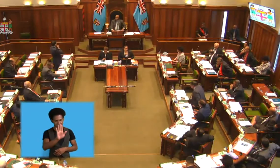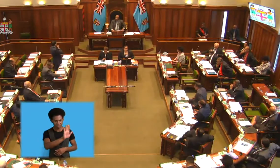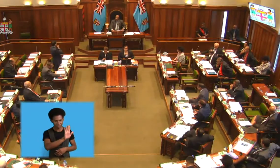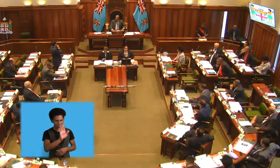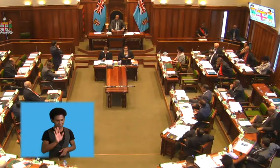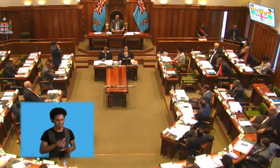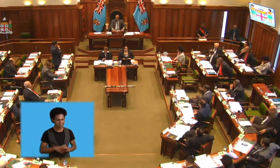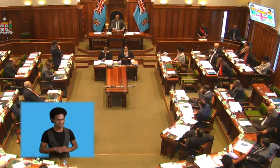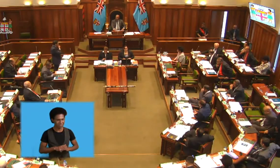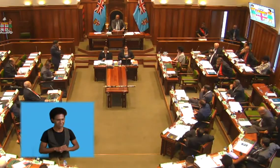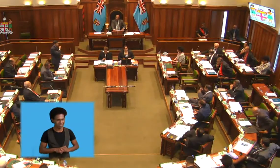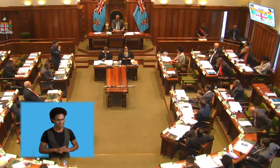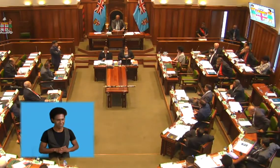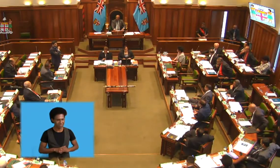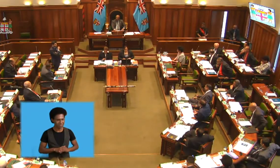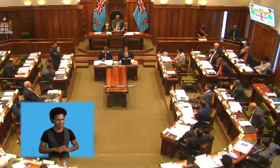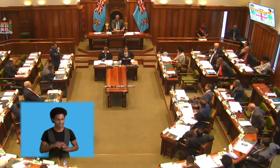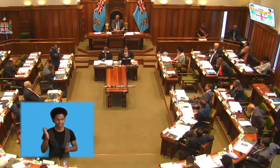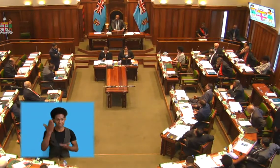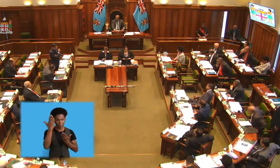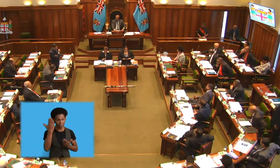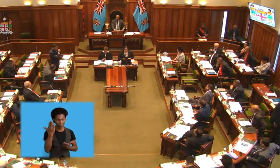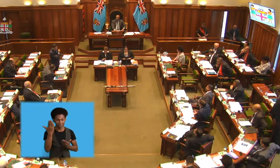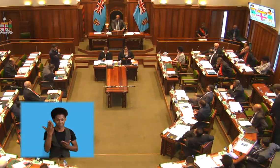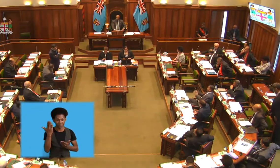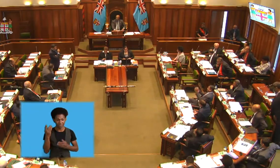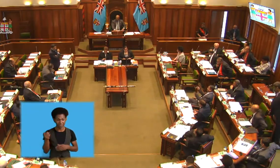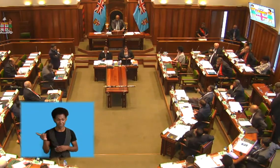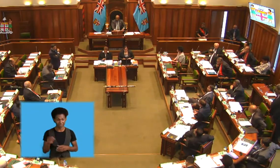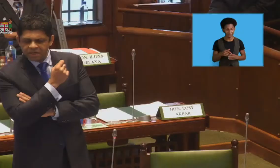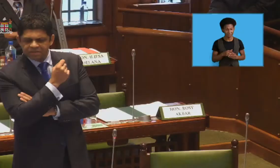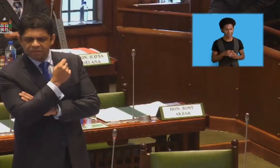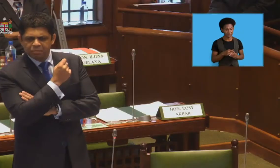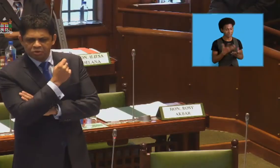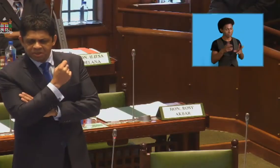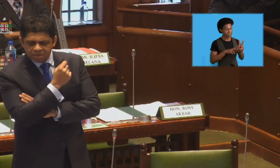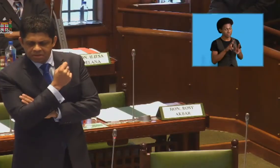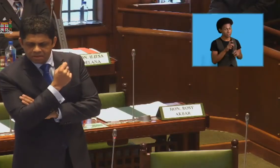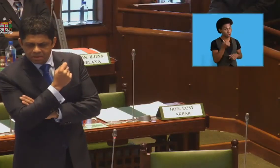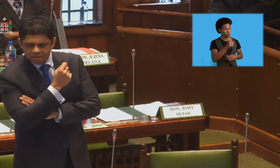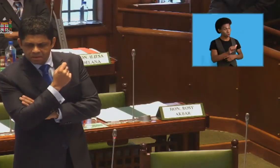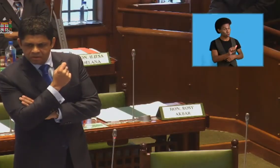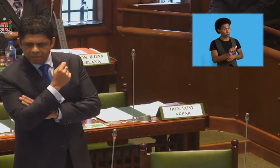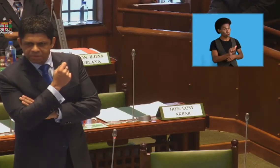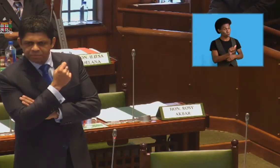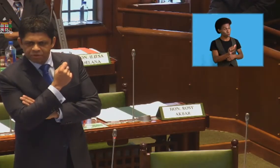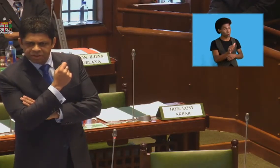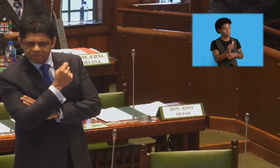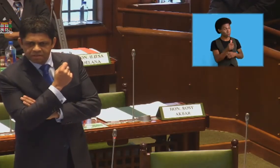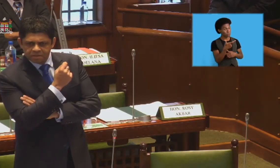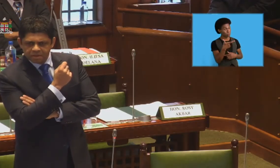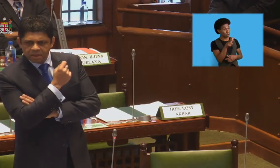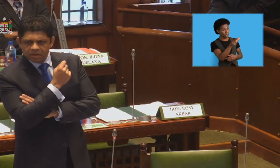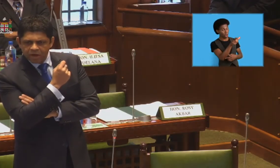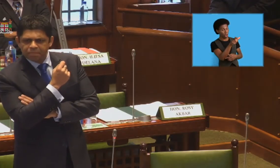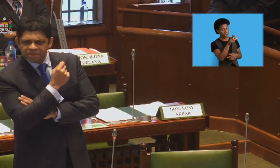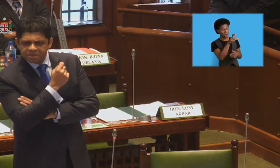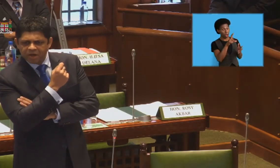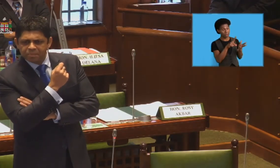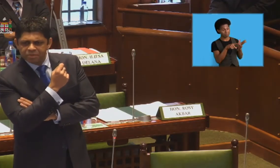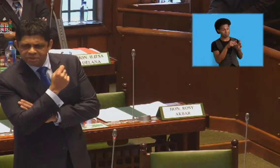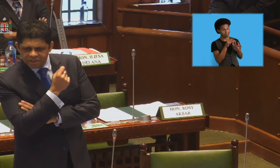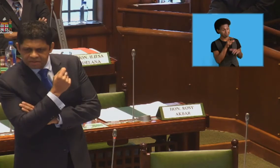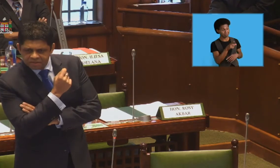Honourable Deputy Speaker, are we going to use the word the crap? It's like saying bullshit. No. Crap is bullshit. Crap